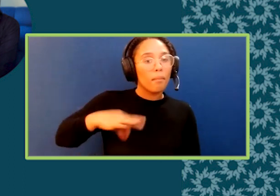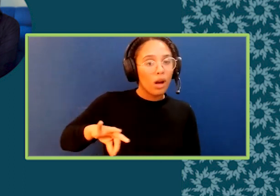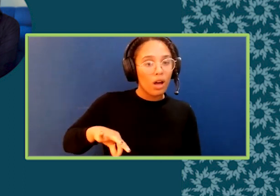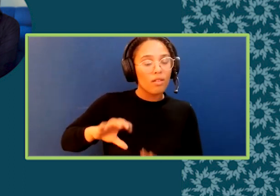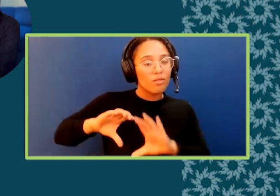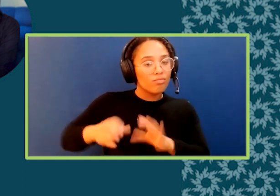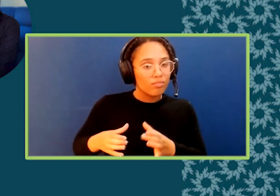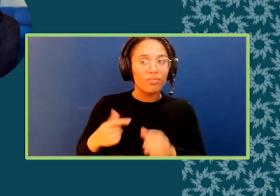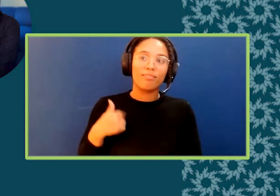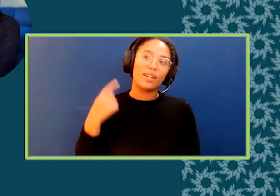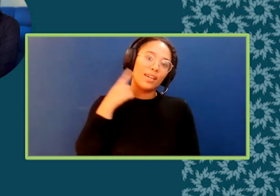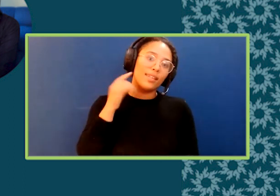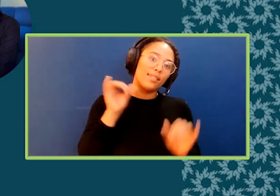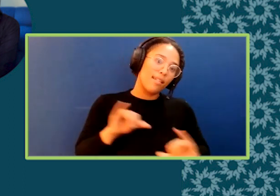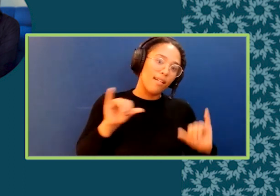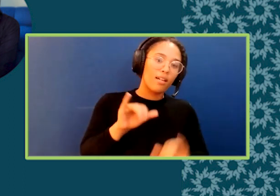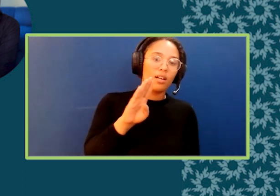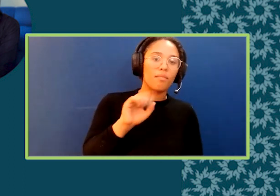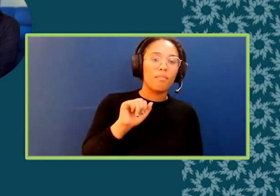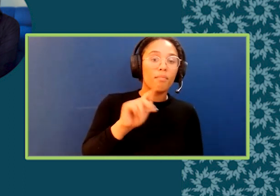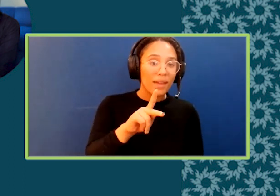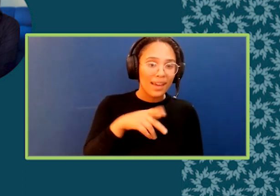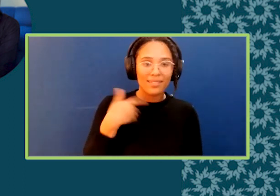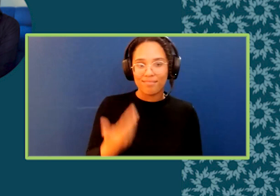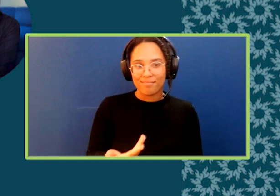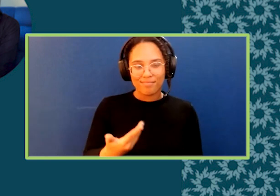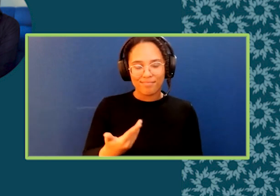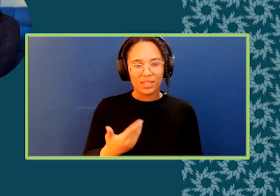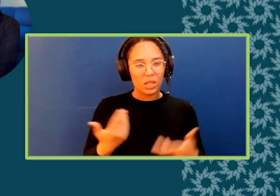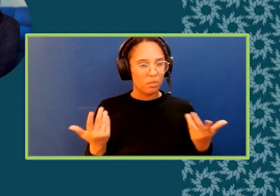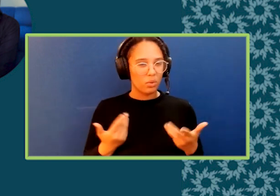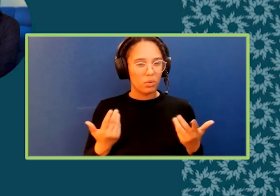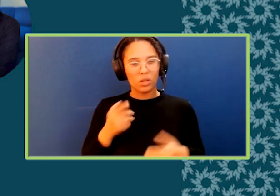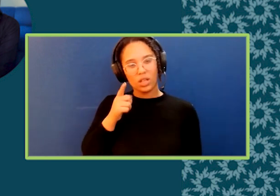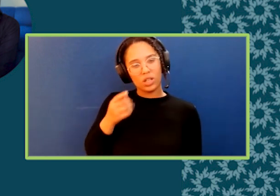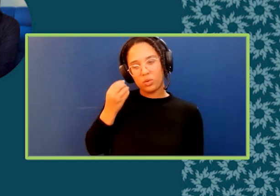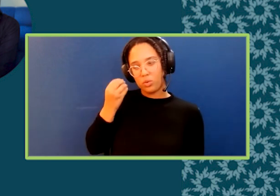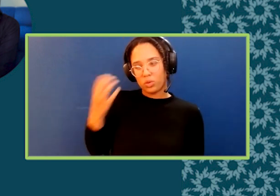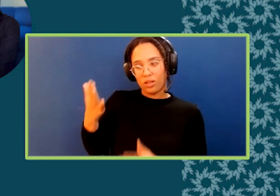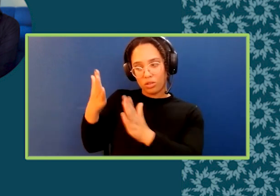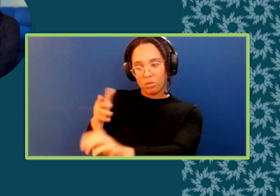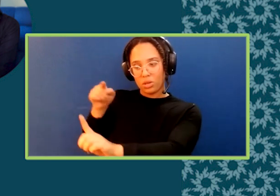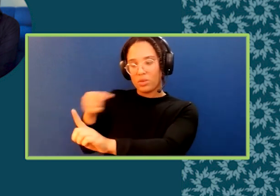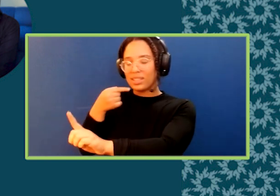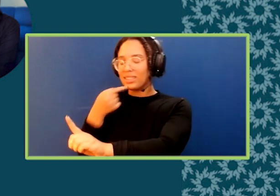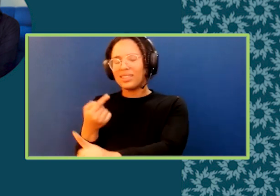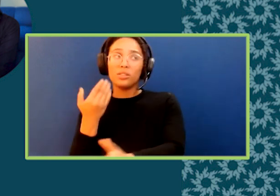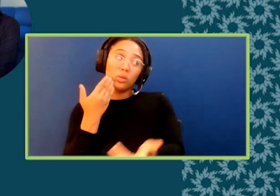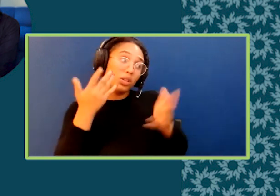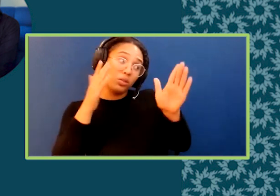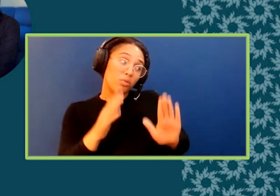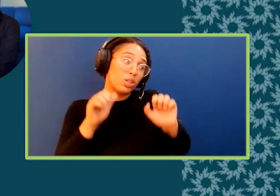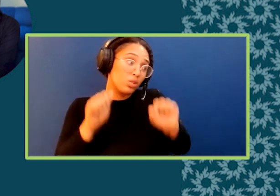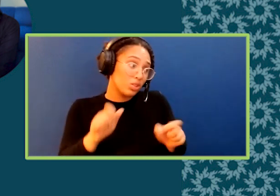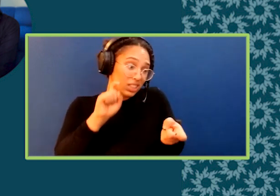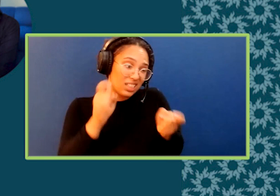banking. How do you, or what would you say to that person who's like, yeah, it'd be great if we could do it differently, but